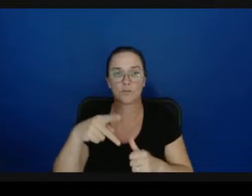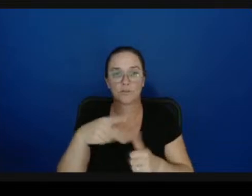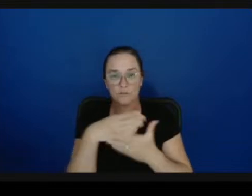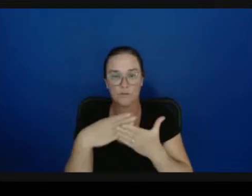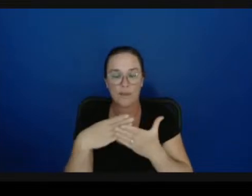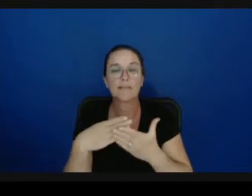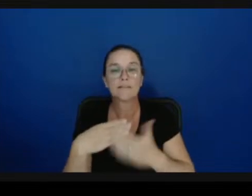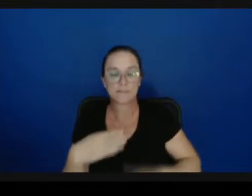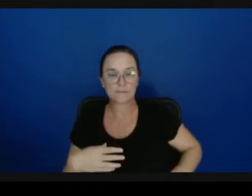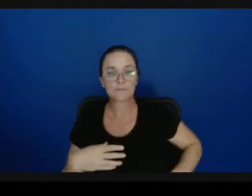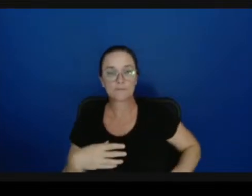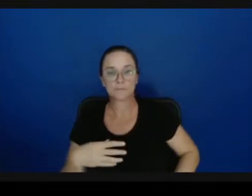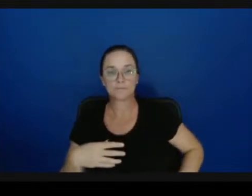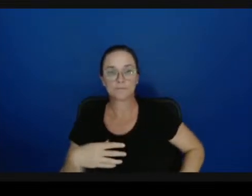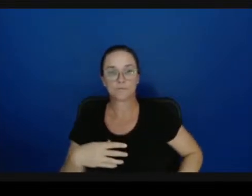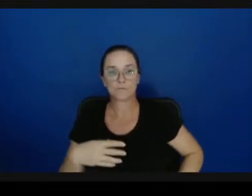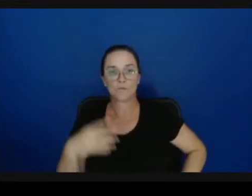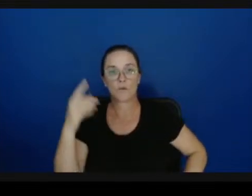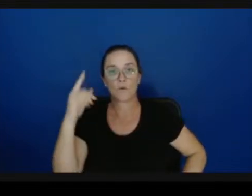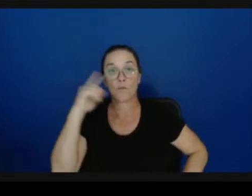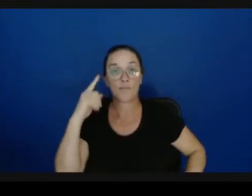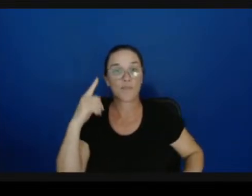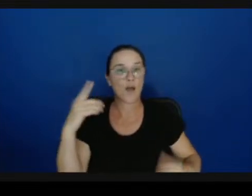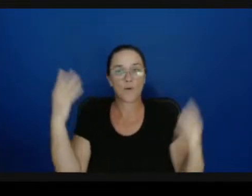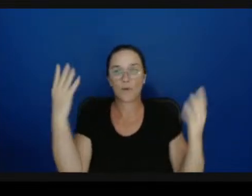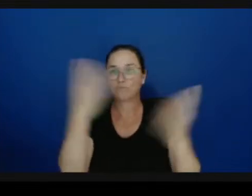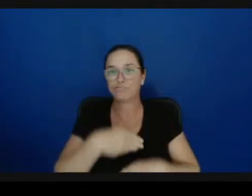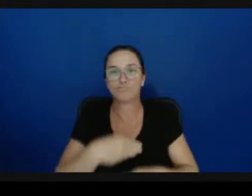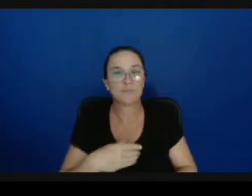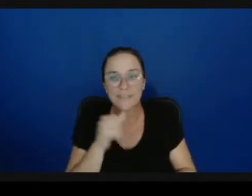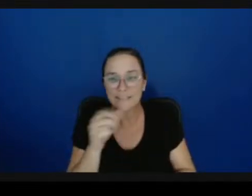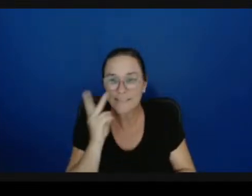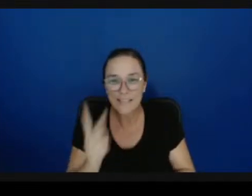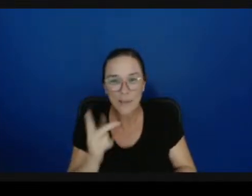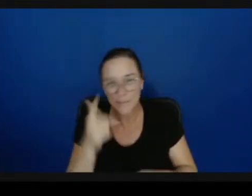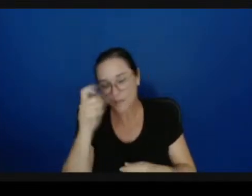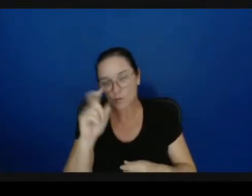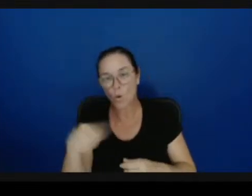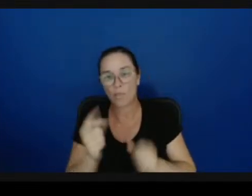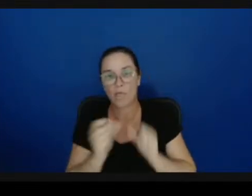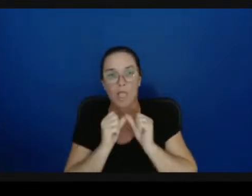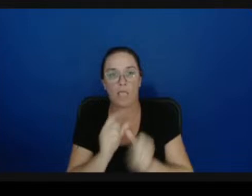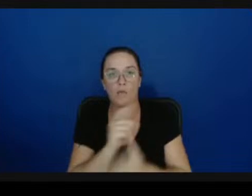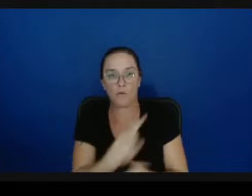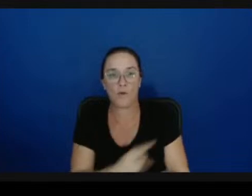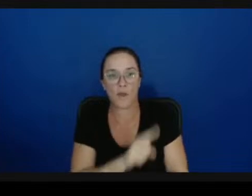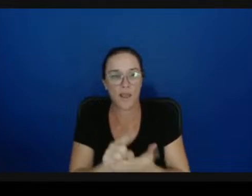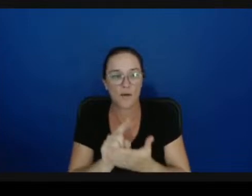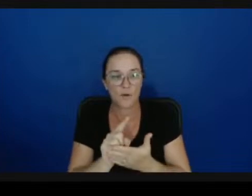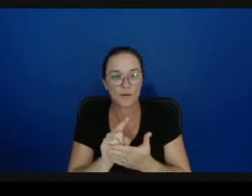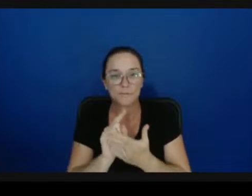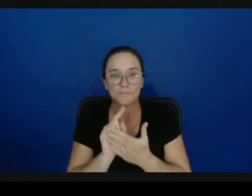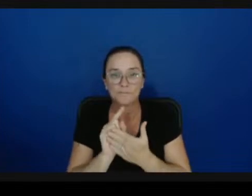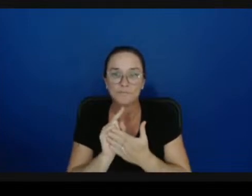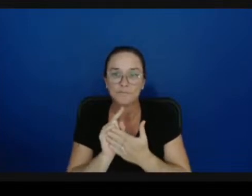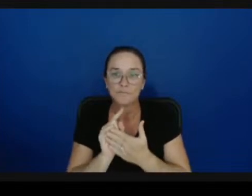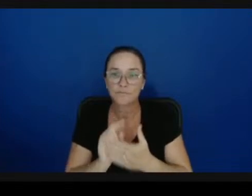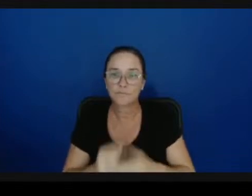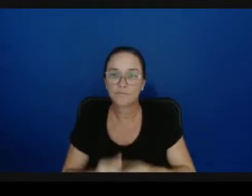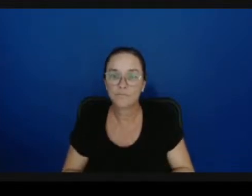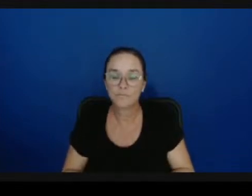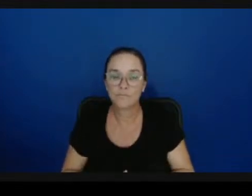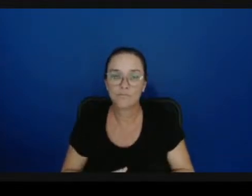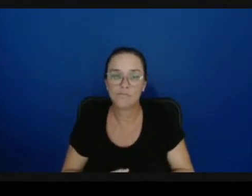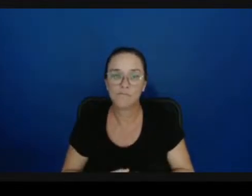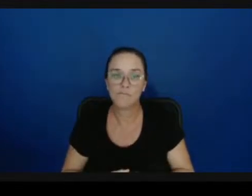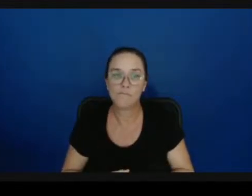we thought we had missed eruption that had lasted only an hour and put out a couple pads of lava there on the forest floor